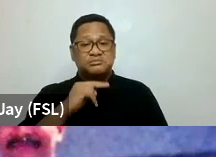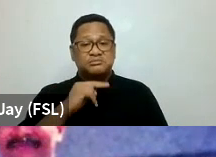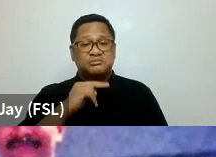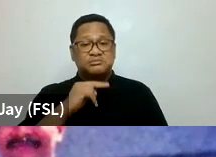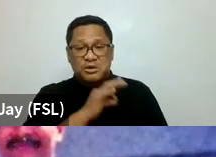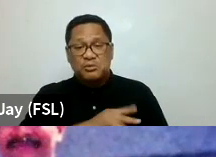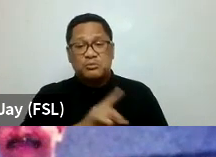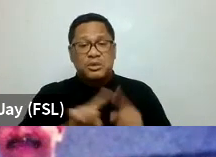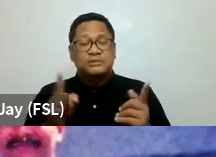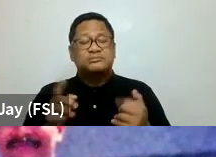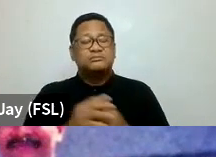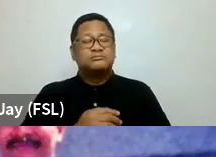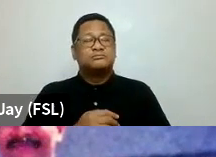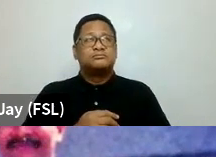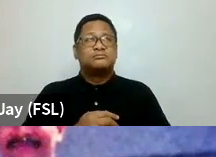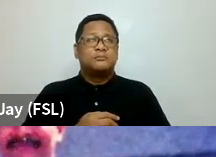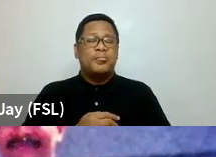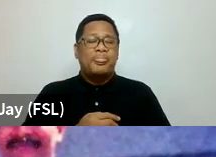Most